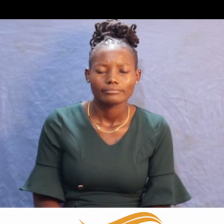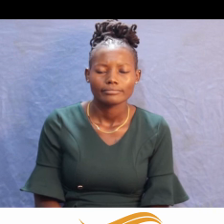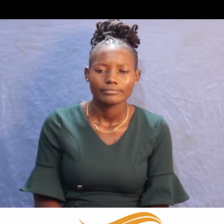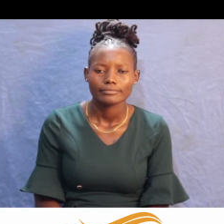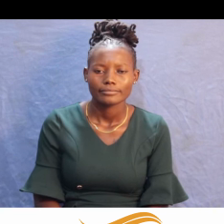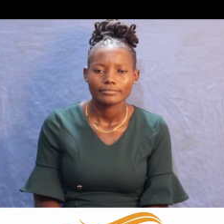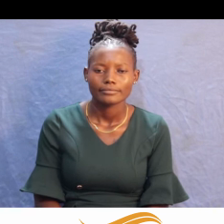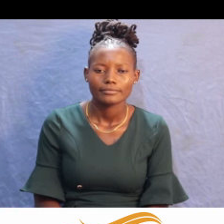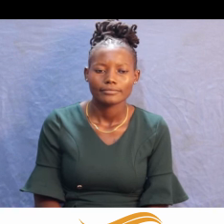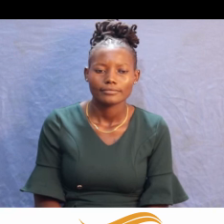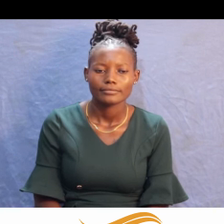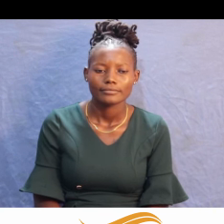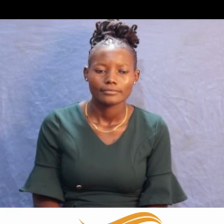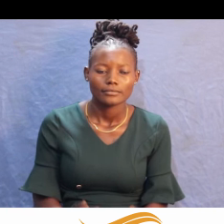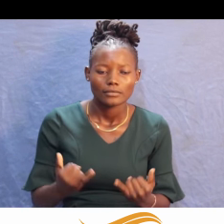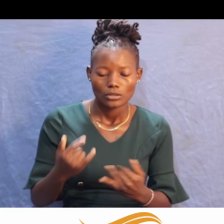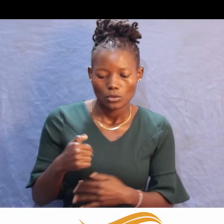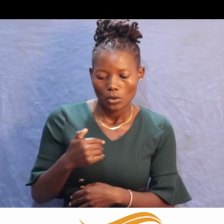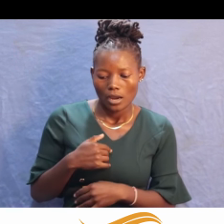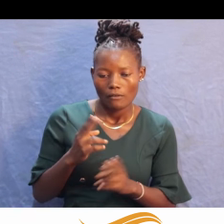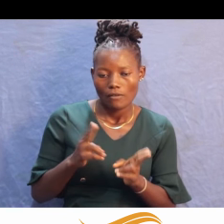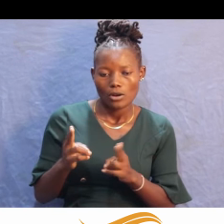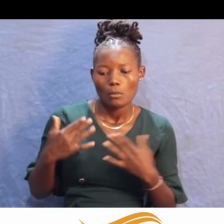So here we are in a normal person.